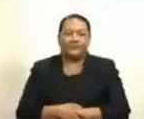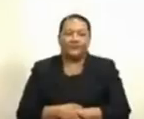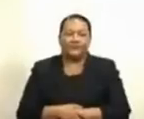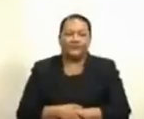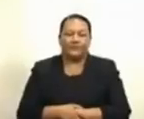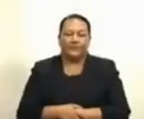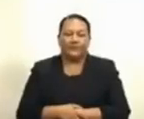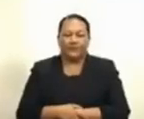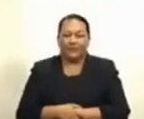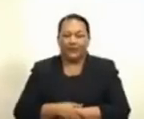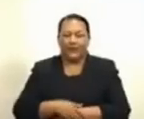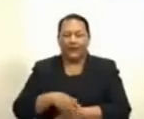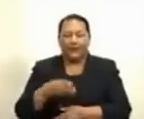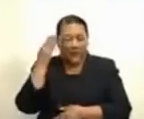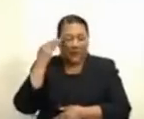distinguished ladies and gentlemen,